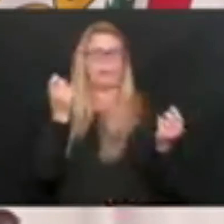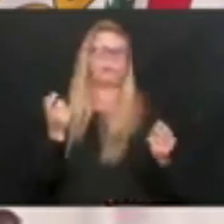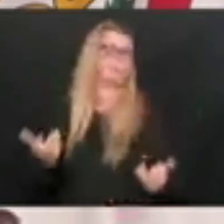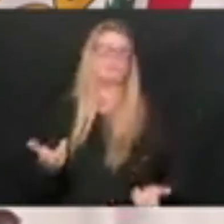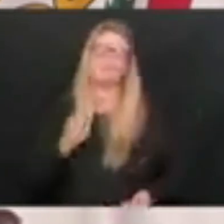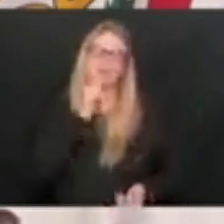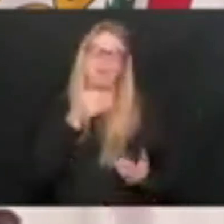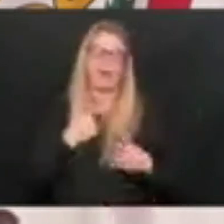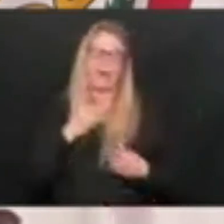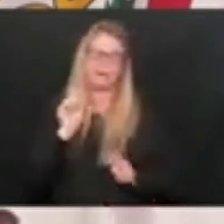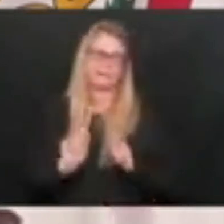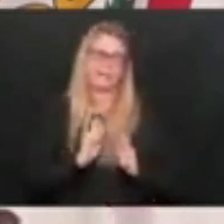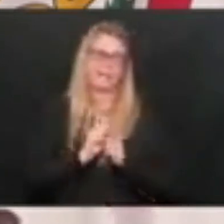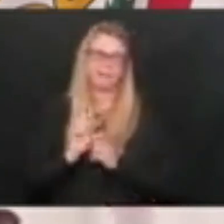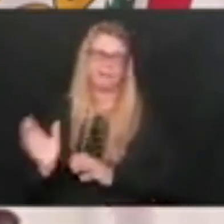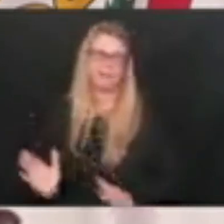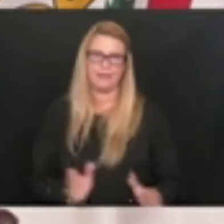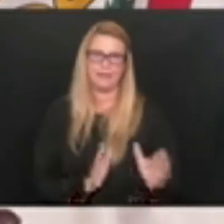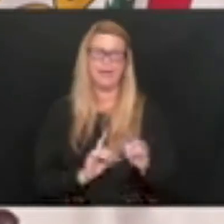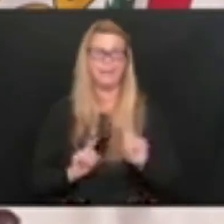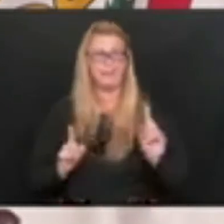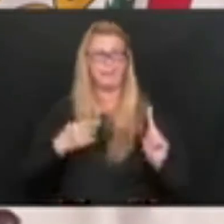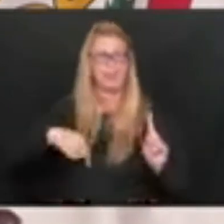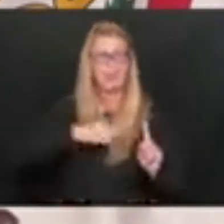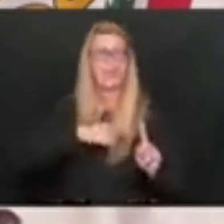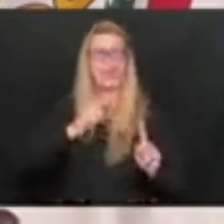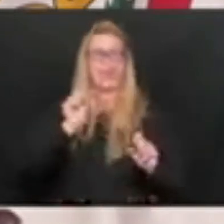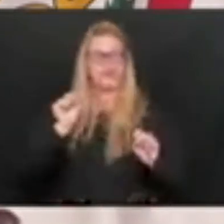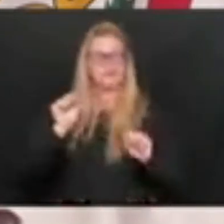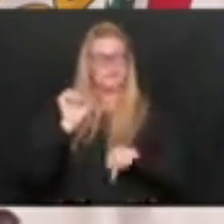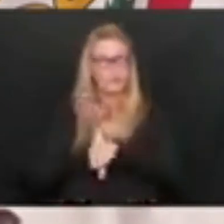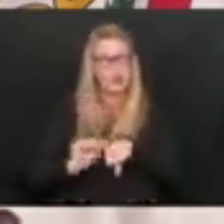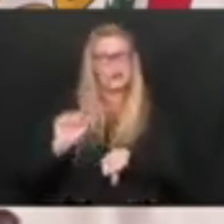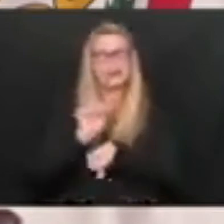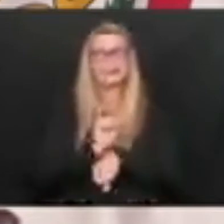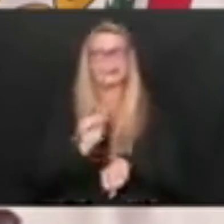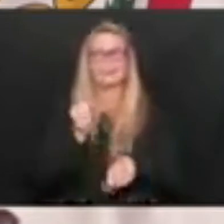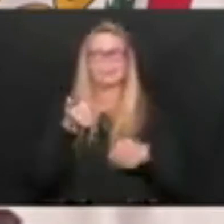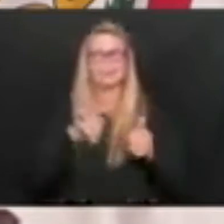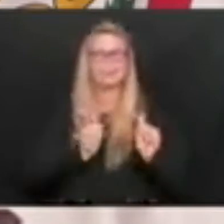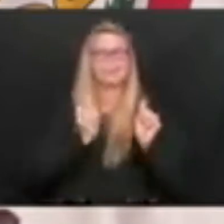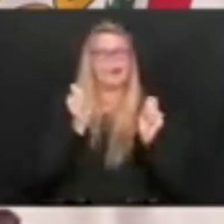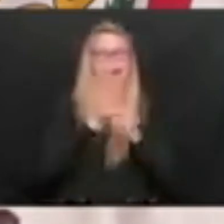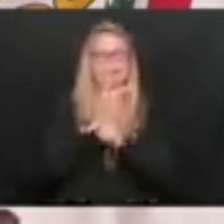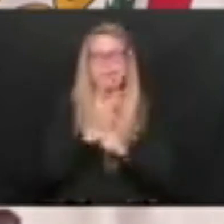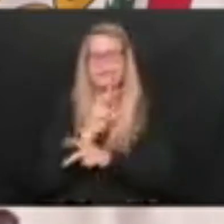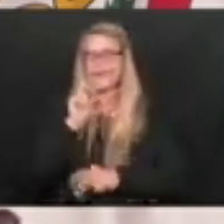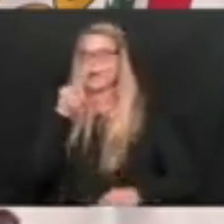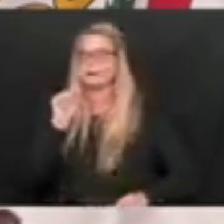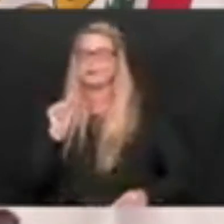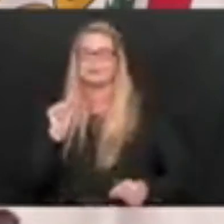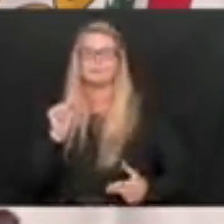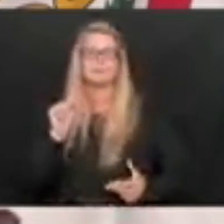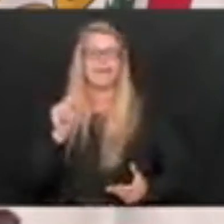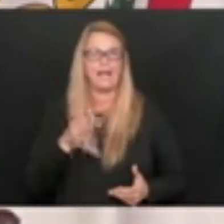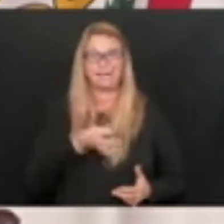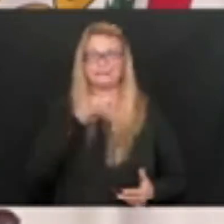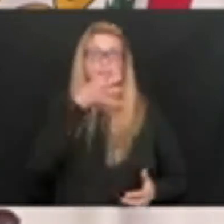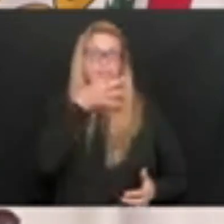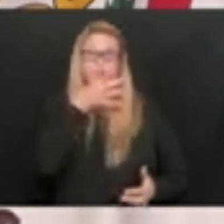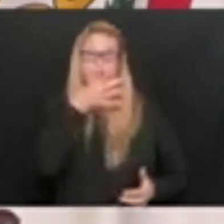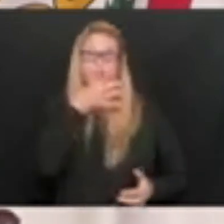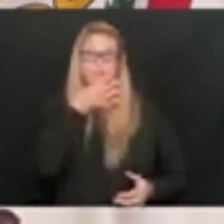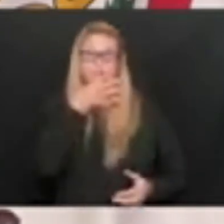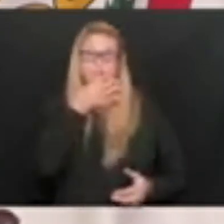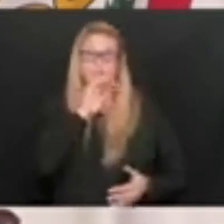out right yet, but everybody's working on it, and we'll have a response, you know, as soon as